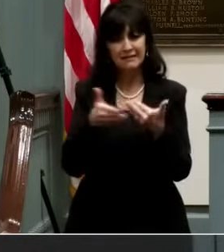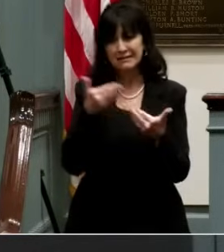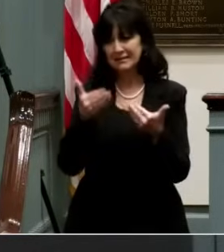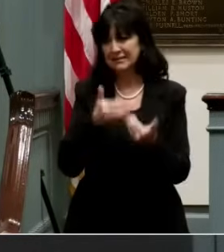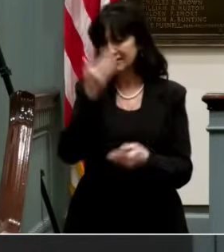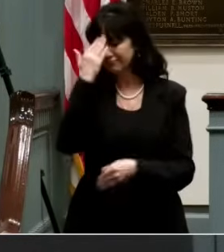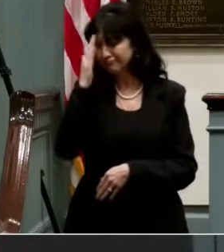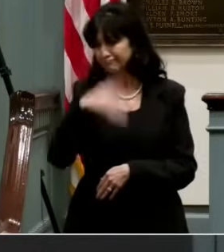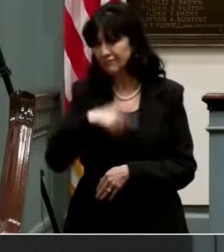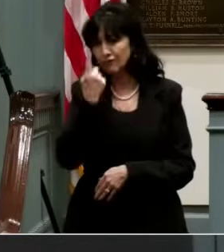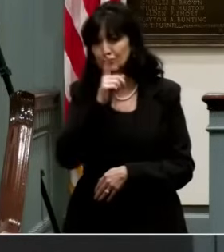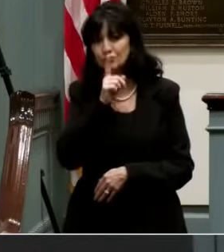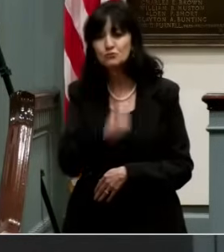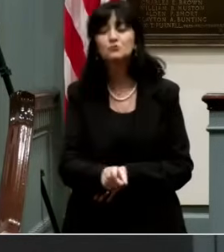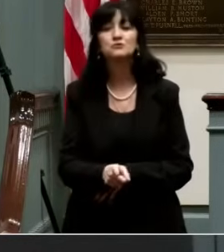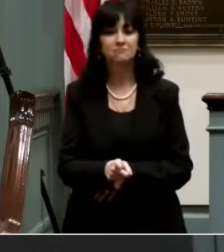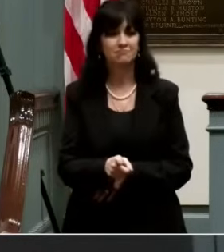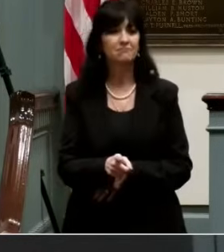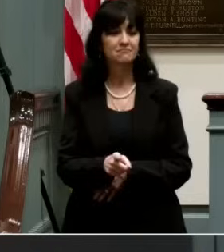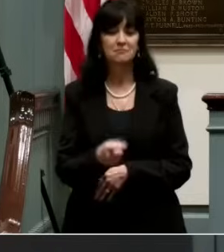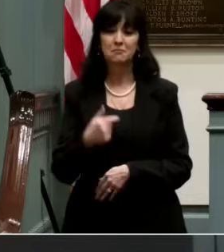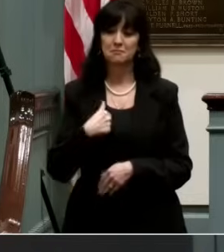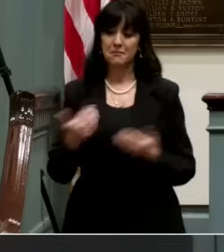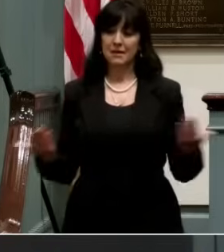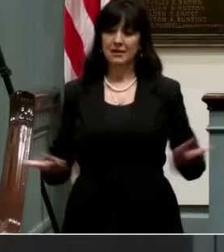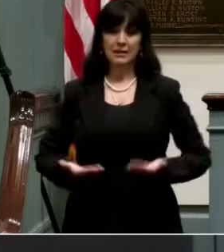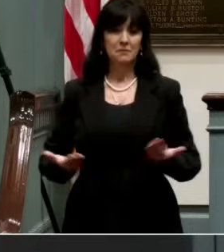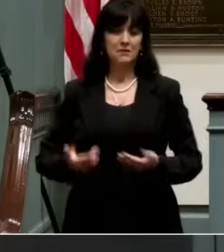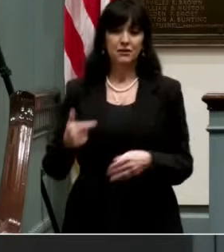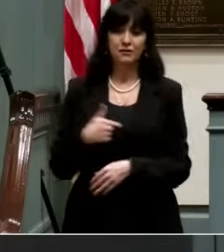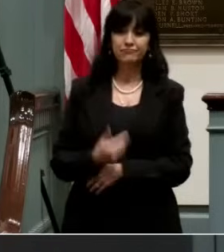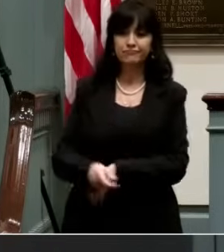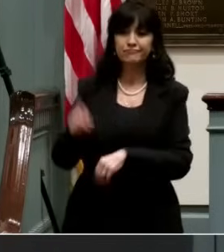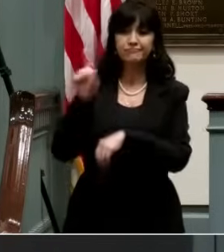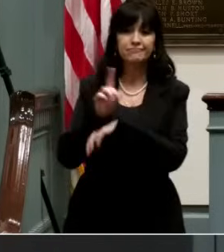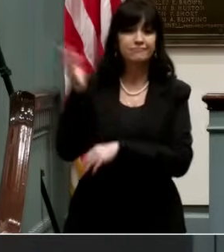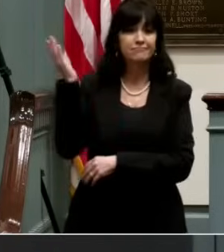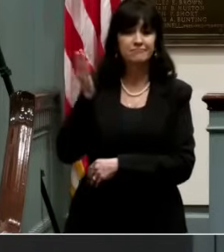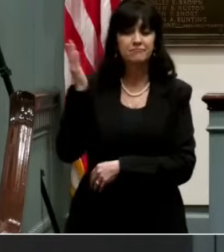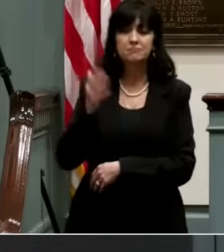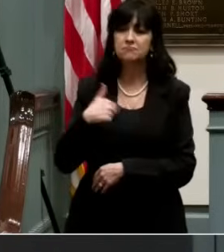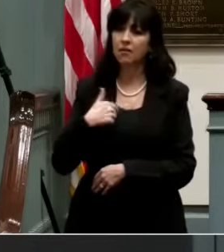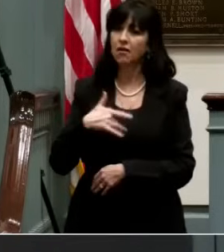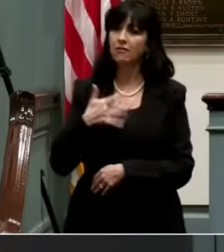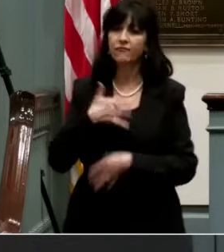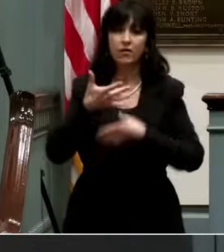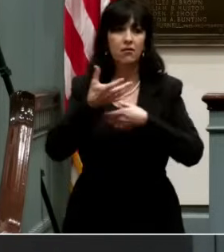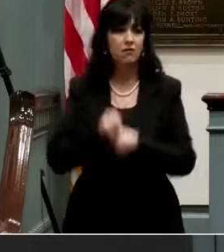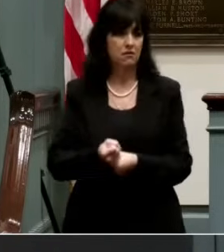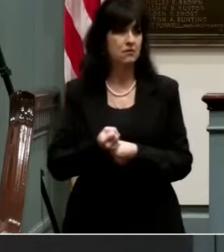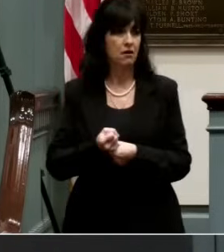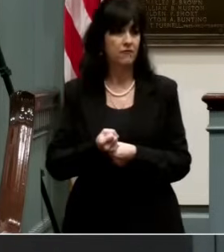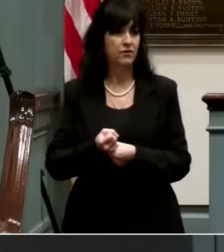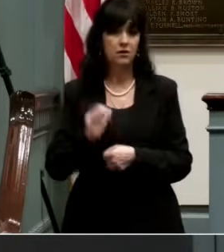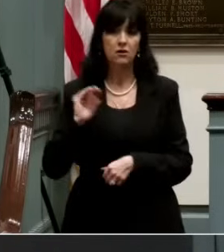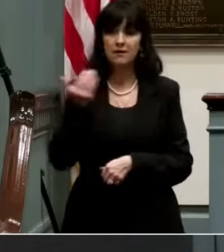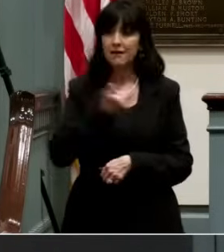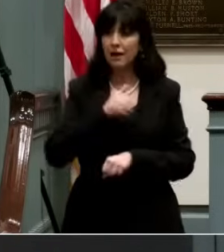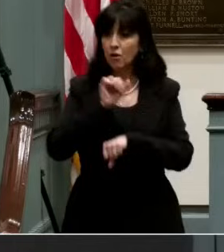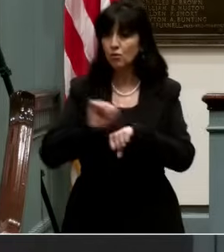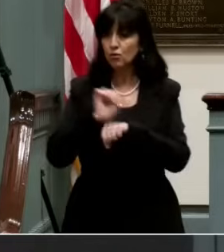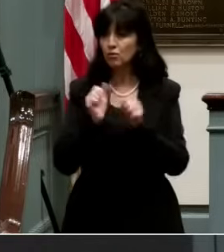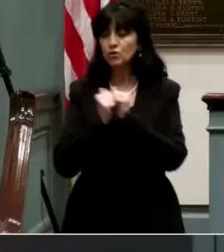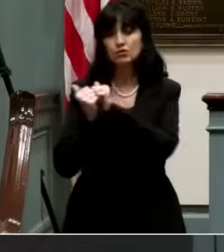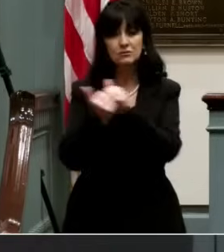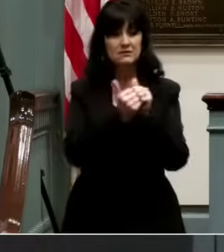sure. But as I stand here today, I can confidently say that because of the work we've done together,